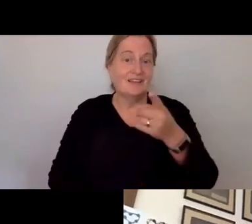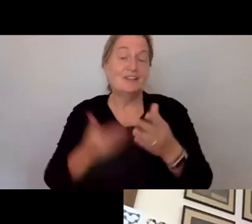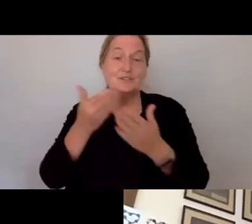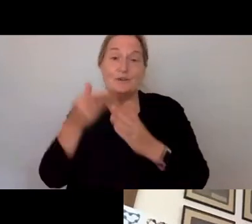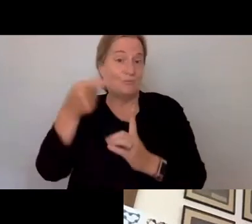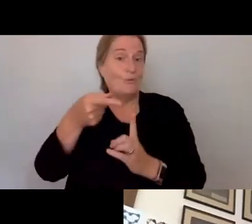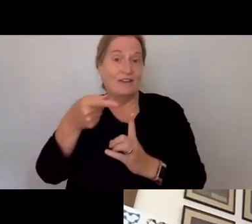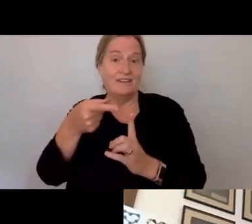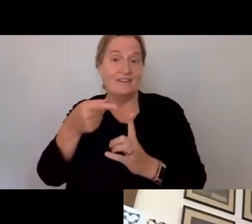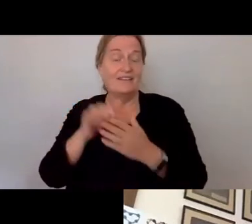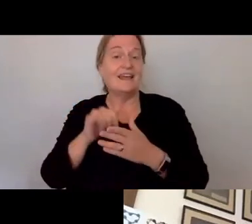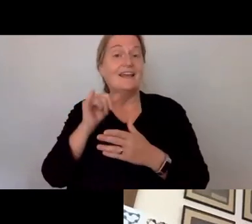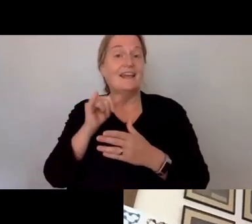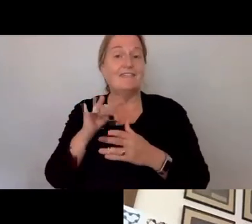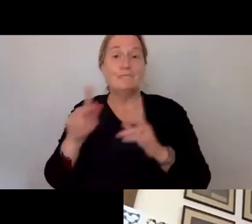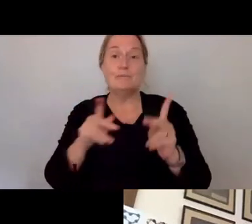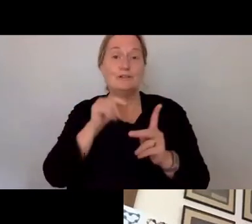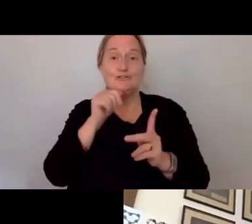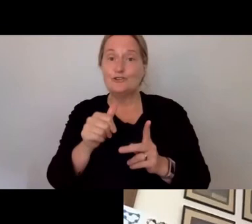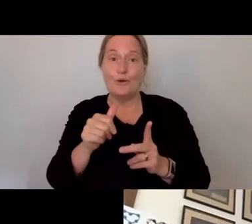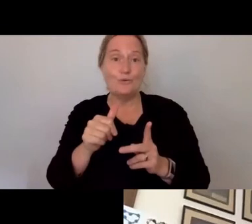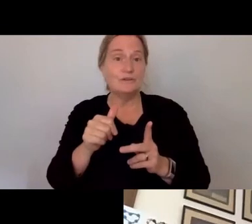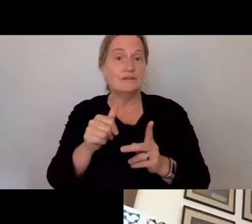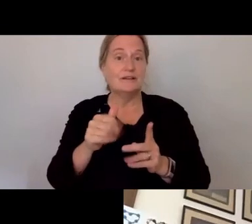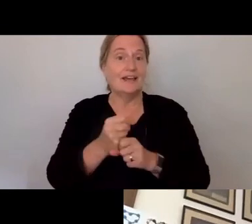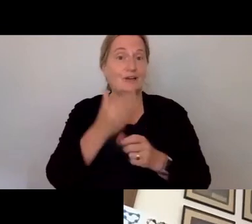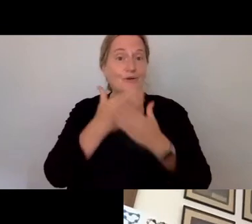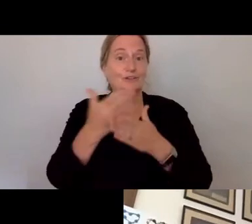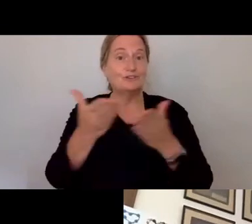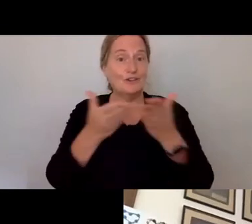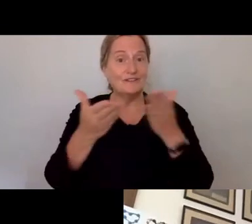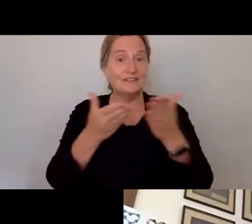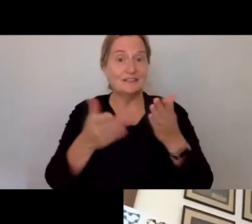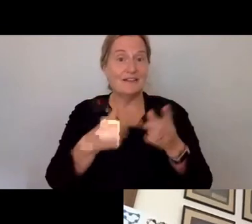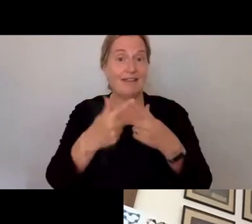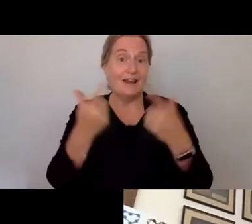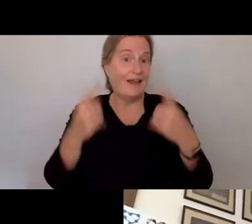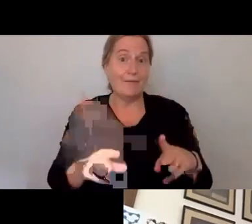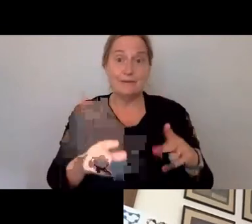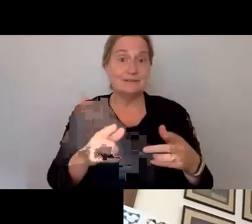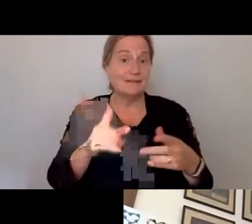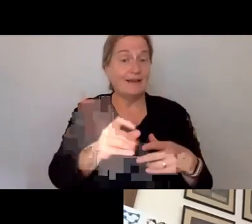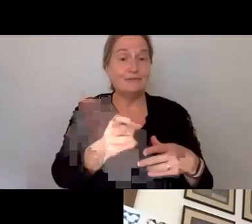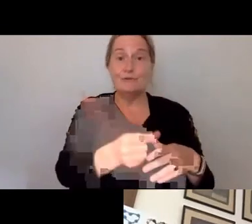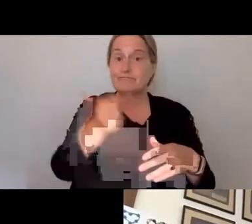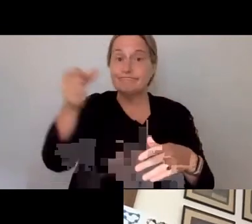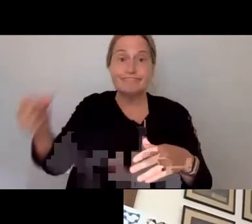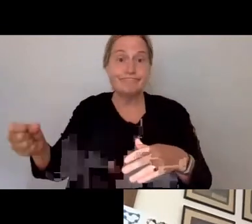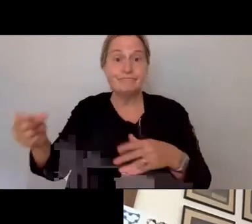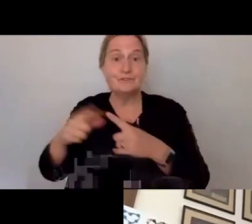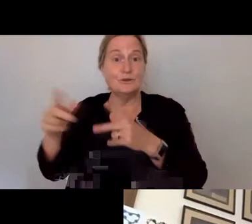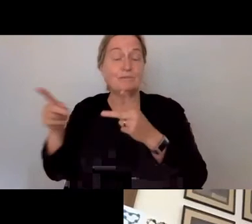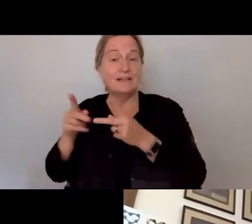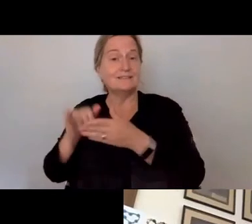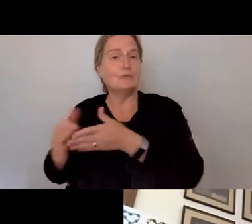credit for the ill effect of winding up somewhere. We just pay for it. And if I want to, PCA's pay could easily be doubled, and it wouldn't